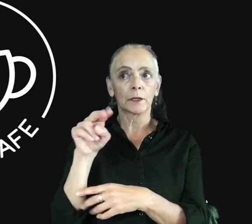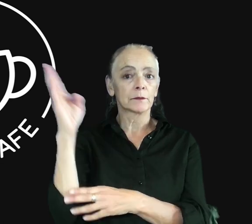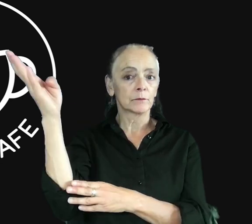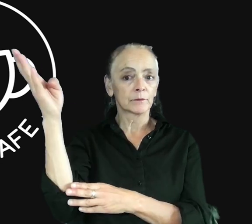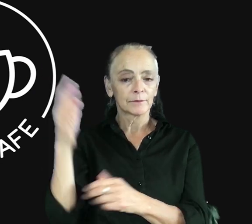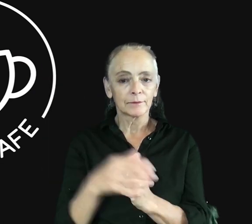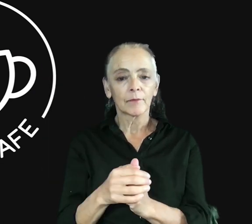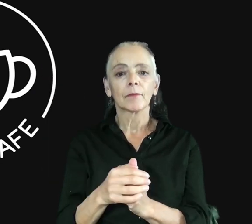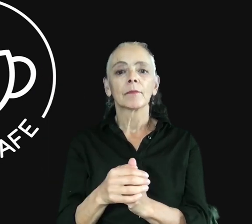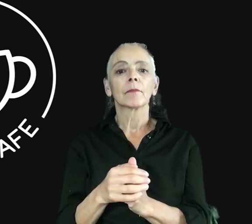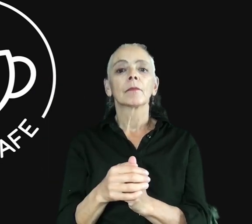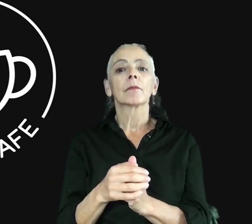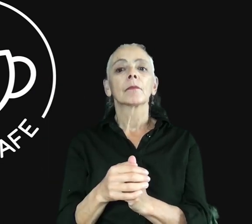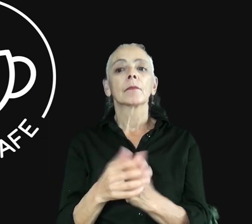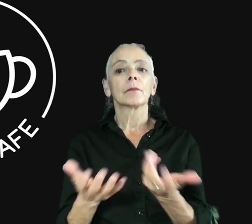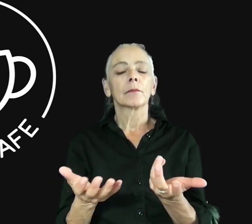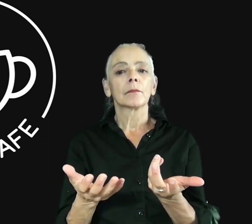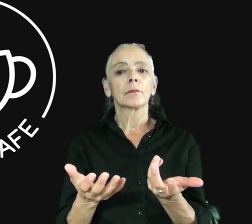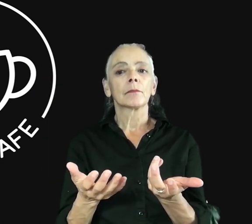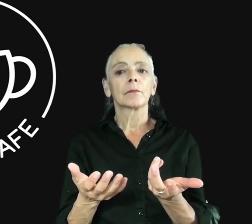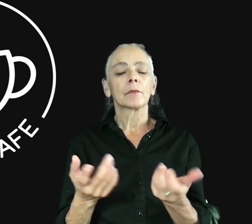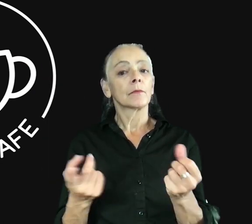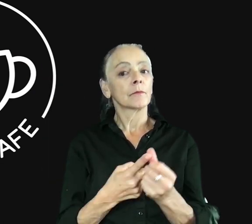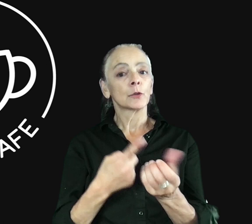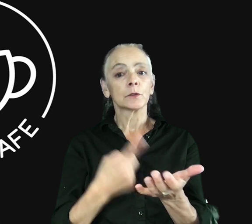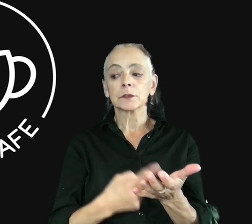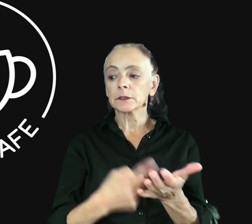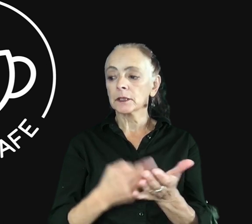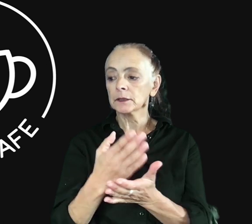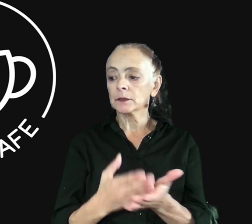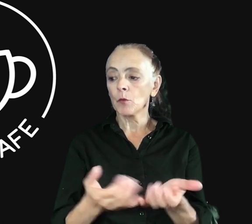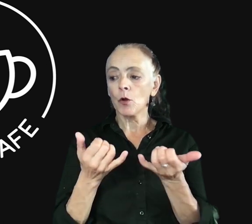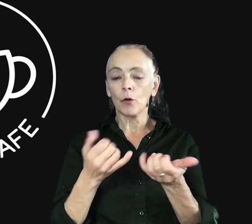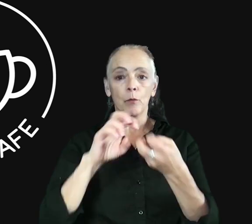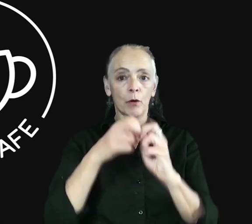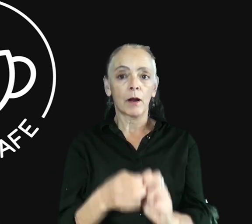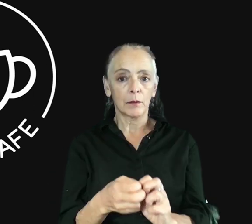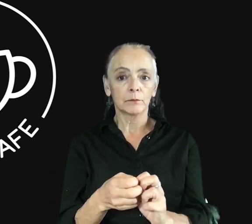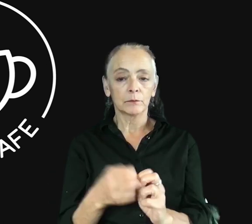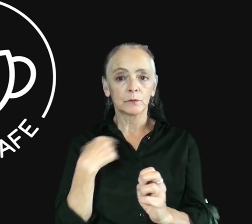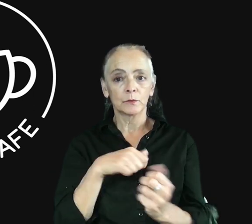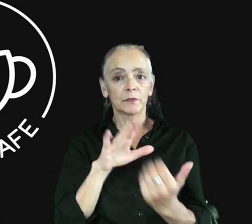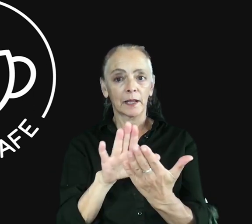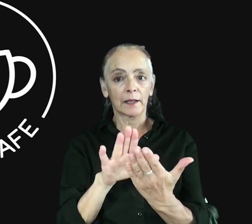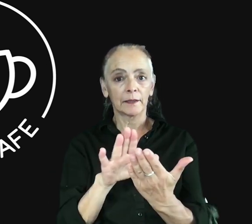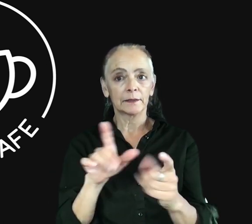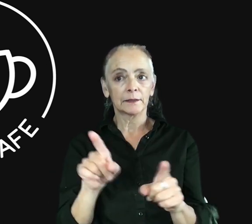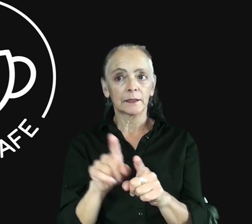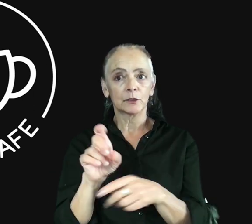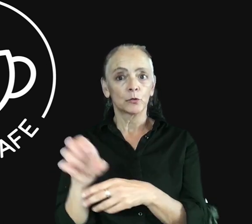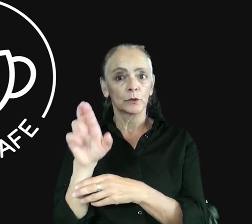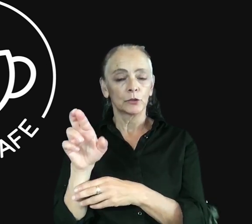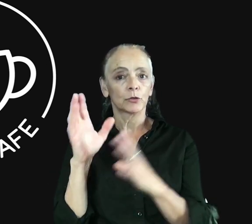that talk so let's discuss first some of the current problems that we face as user researchers that